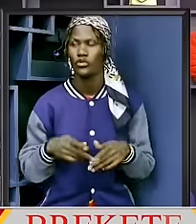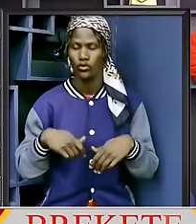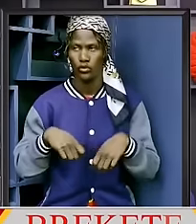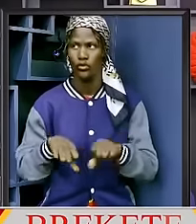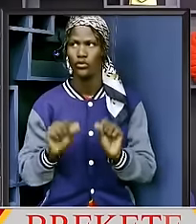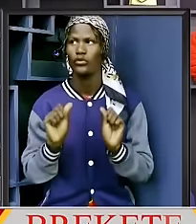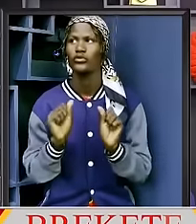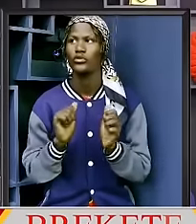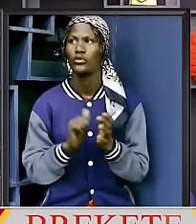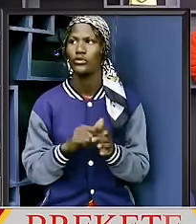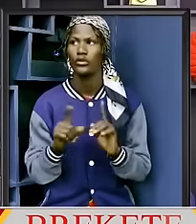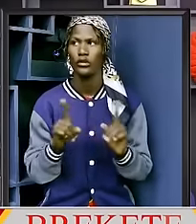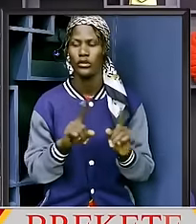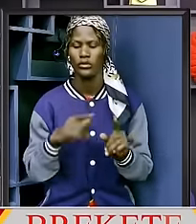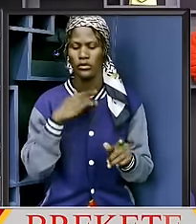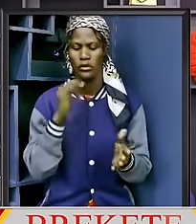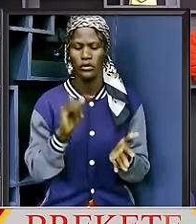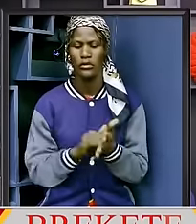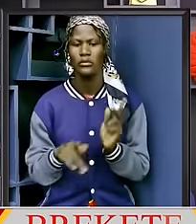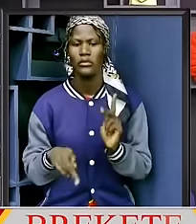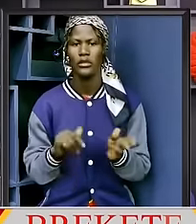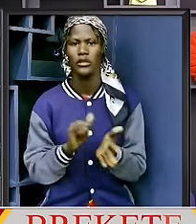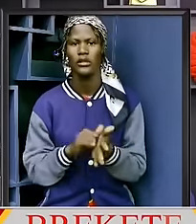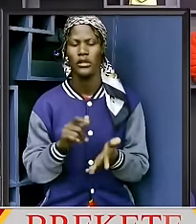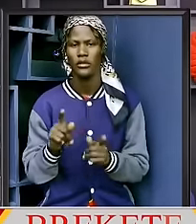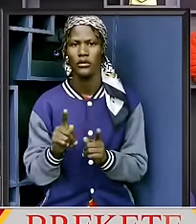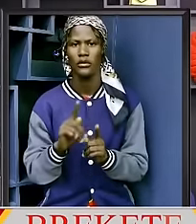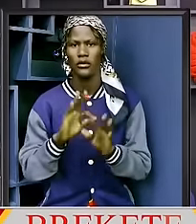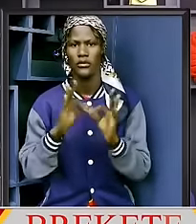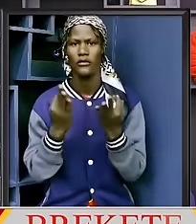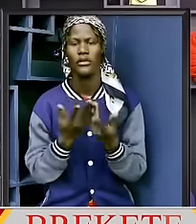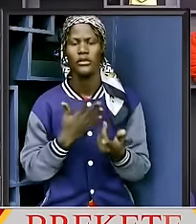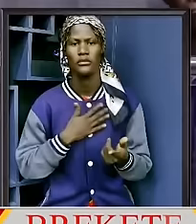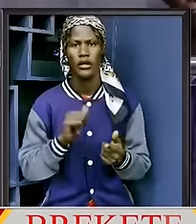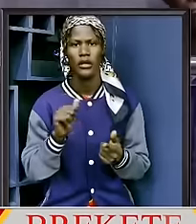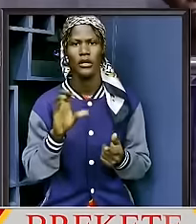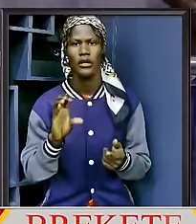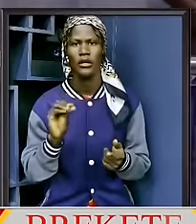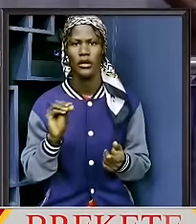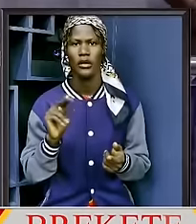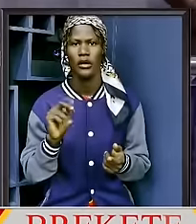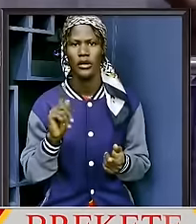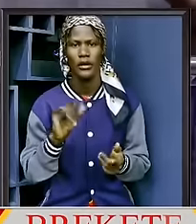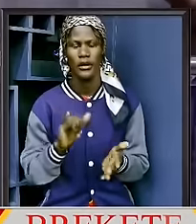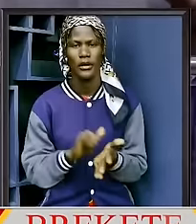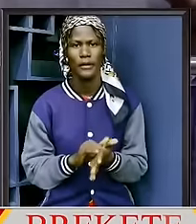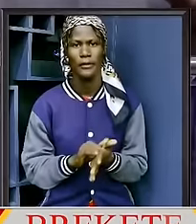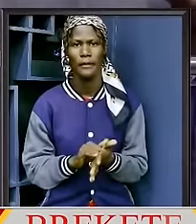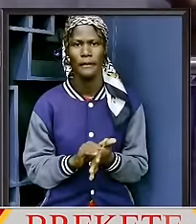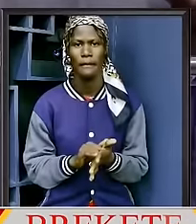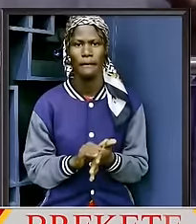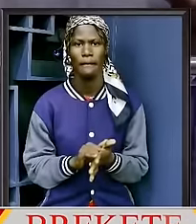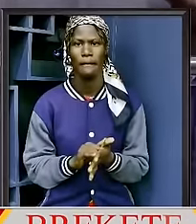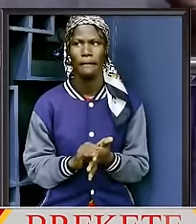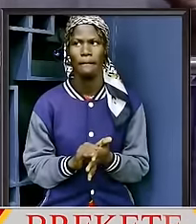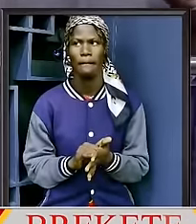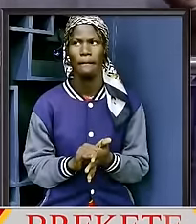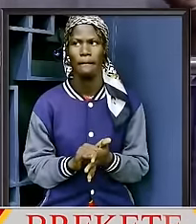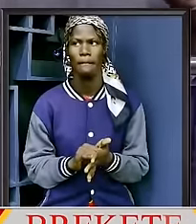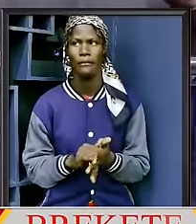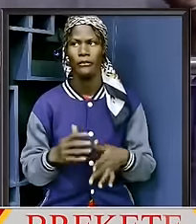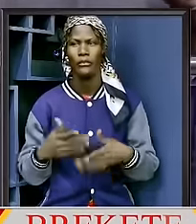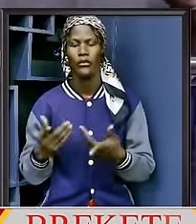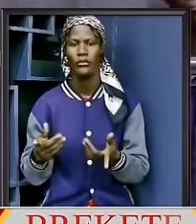you are doing. Talk to the person that freeze my account to give you my statement of account. That's why they now took me back to